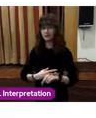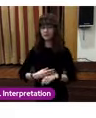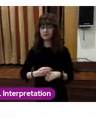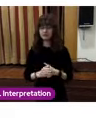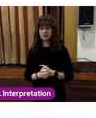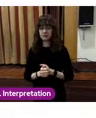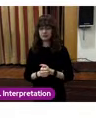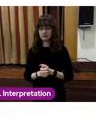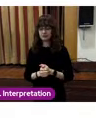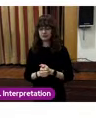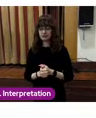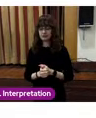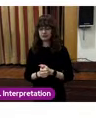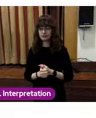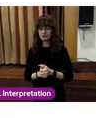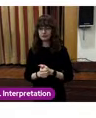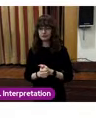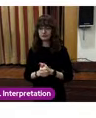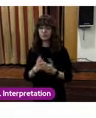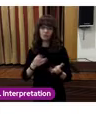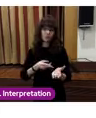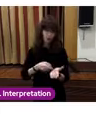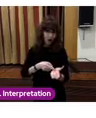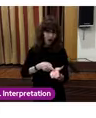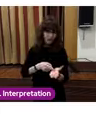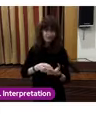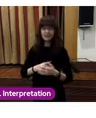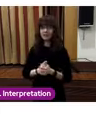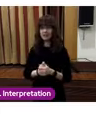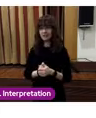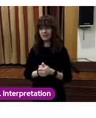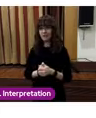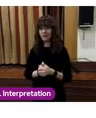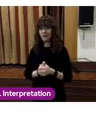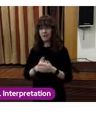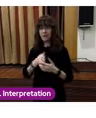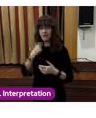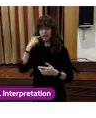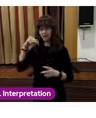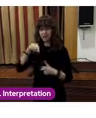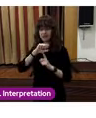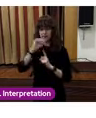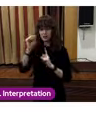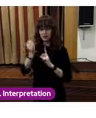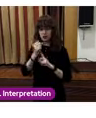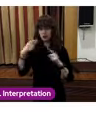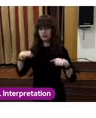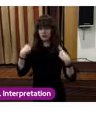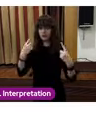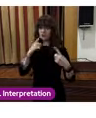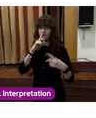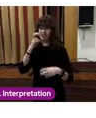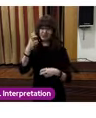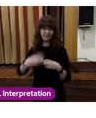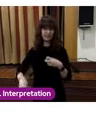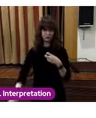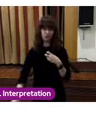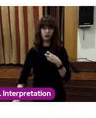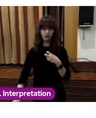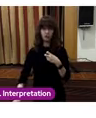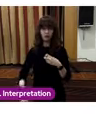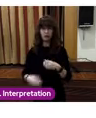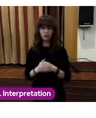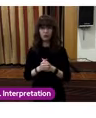And to be honest, I think that the situation has been extraordinarily difficult.